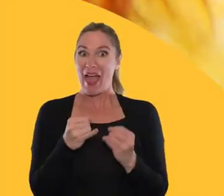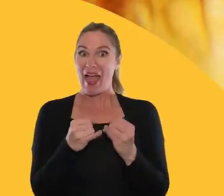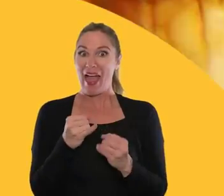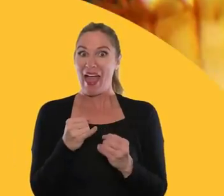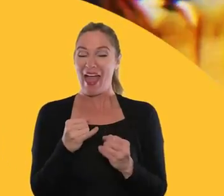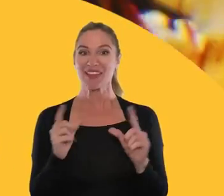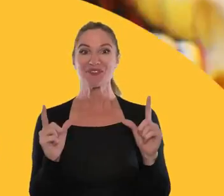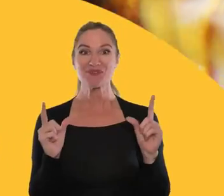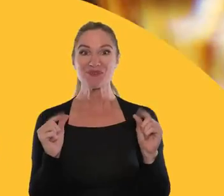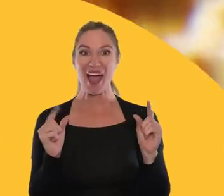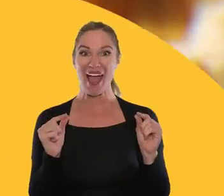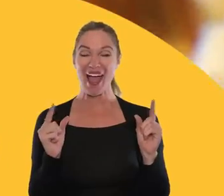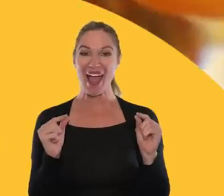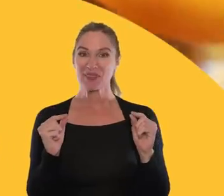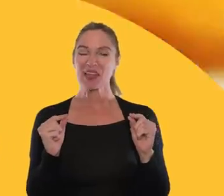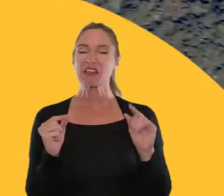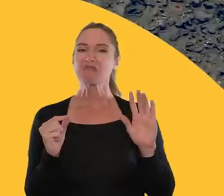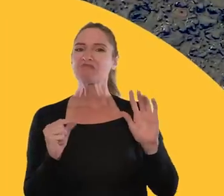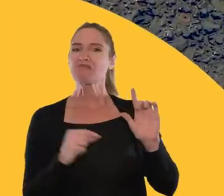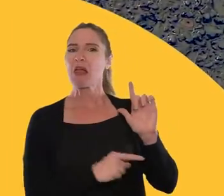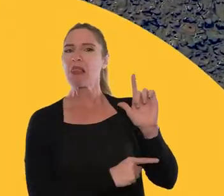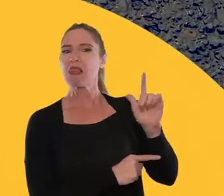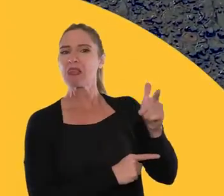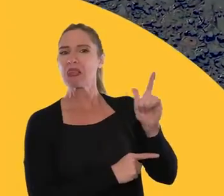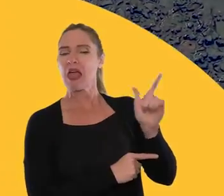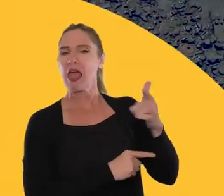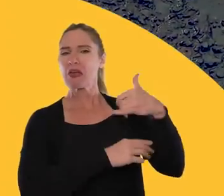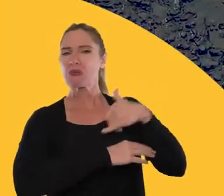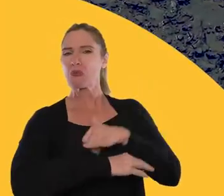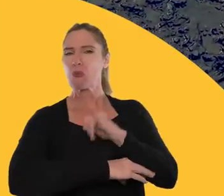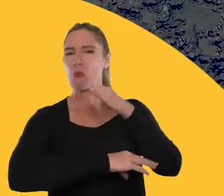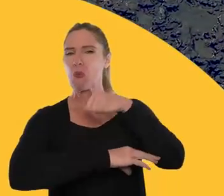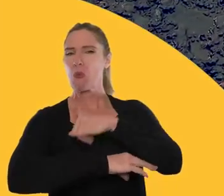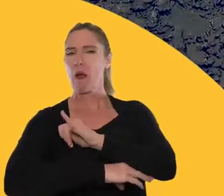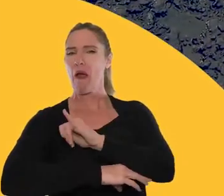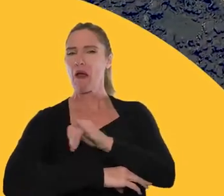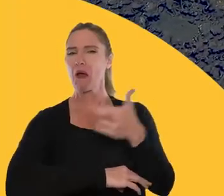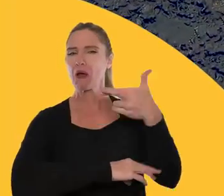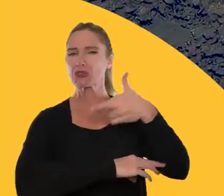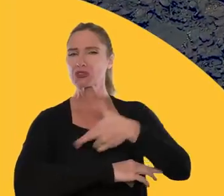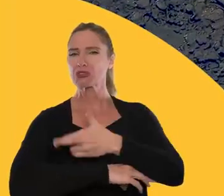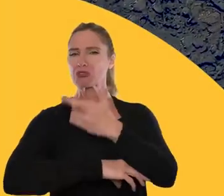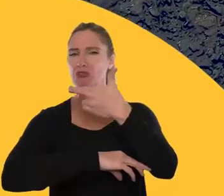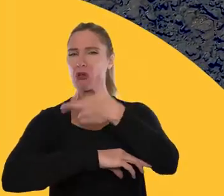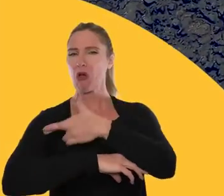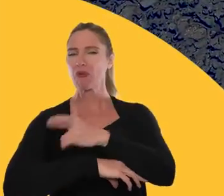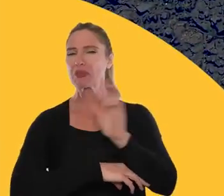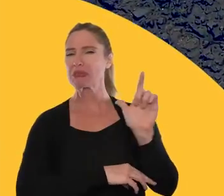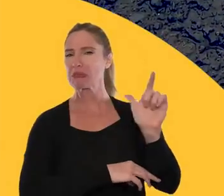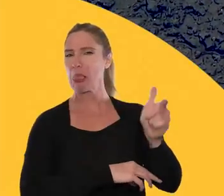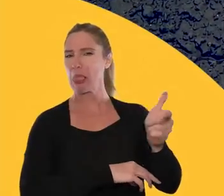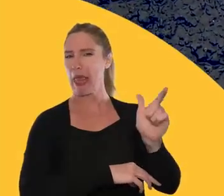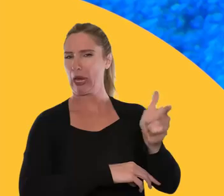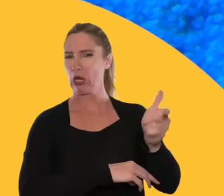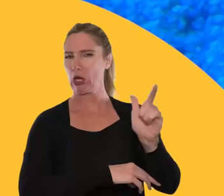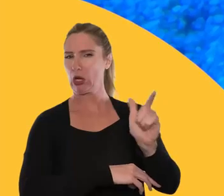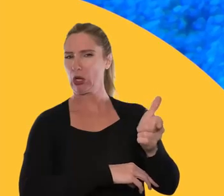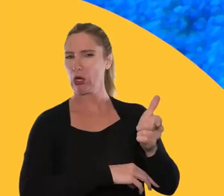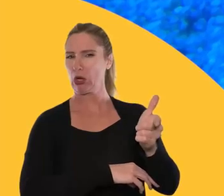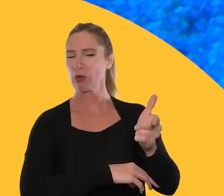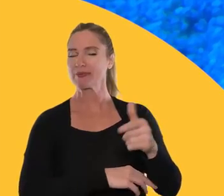Last but not least, let's talk about crabs. I will talk about